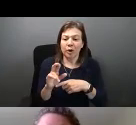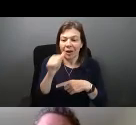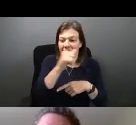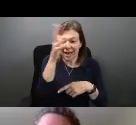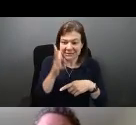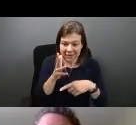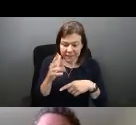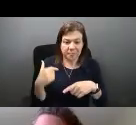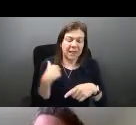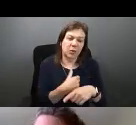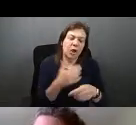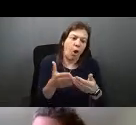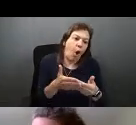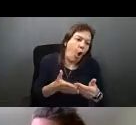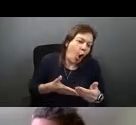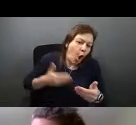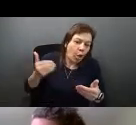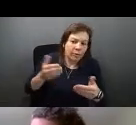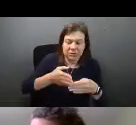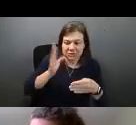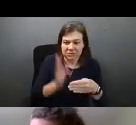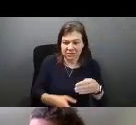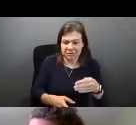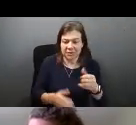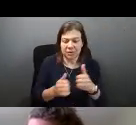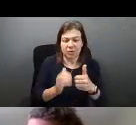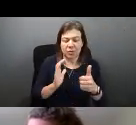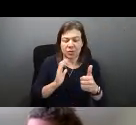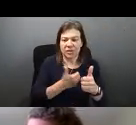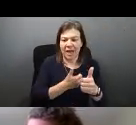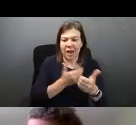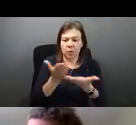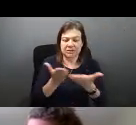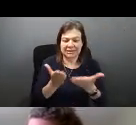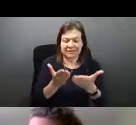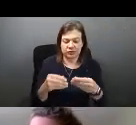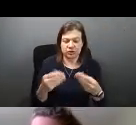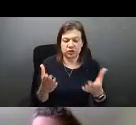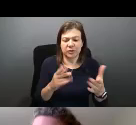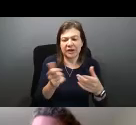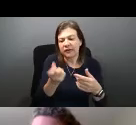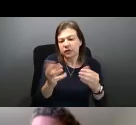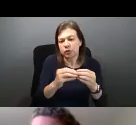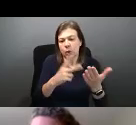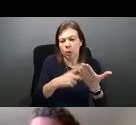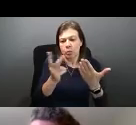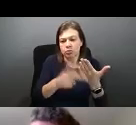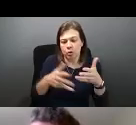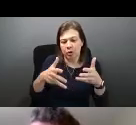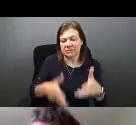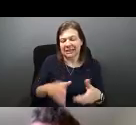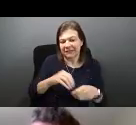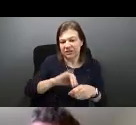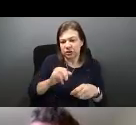we are almost complete with our delivery services. We have a few more programs slated in June,